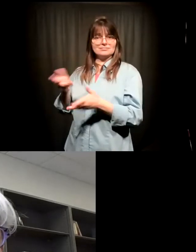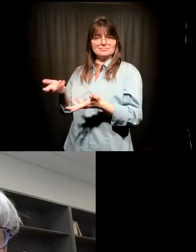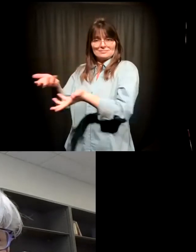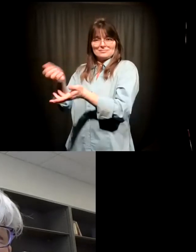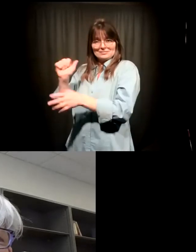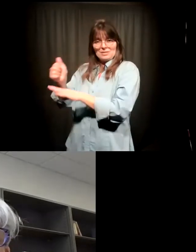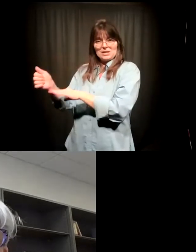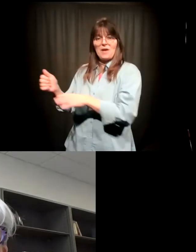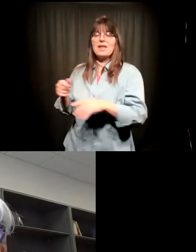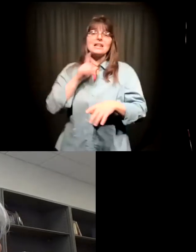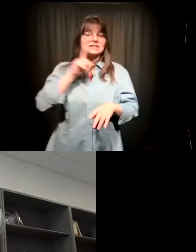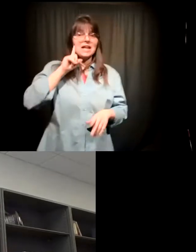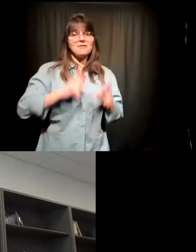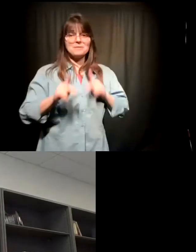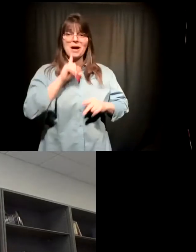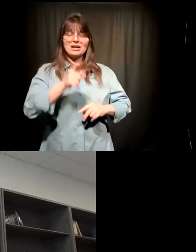protect me.